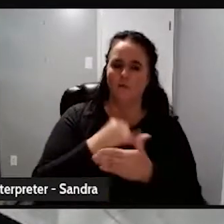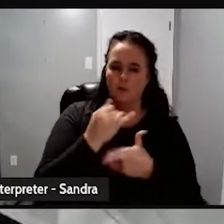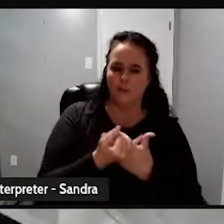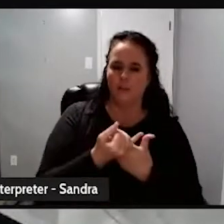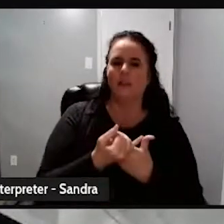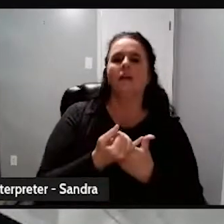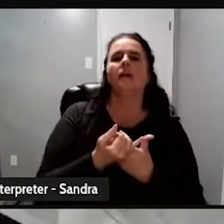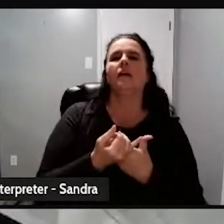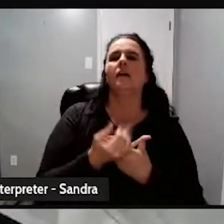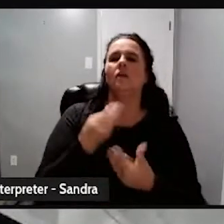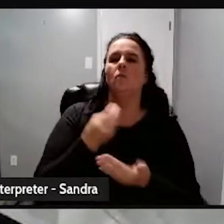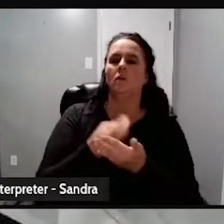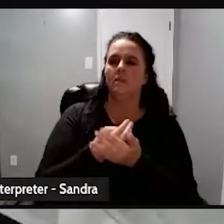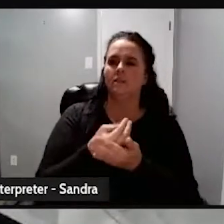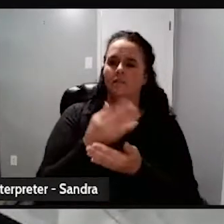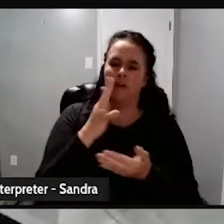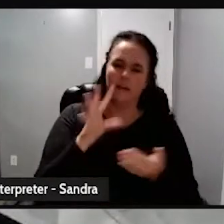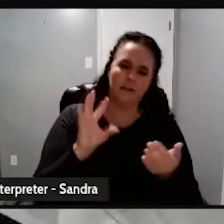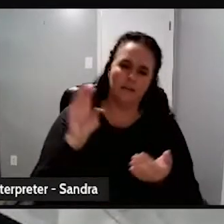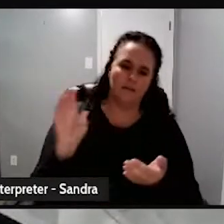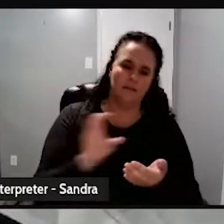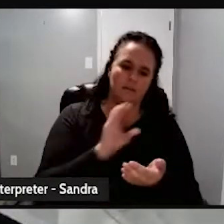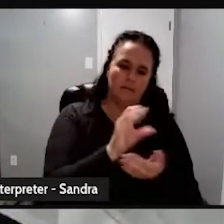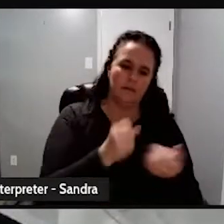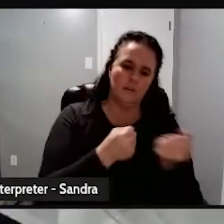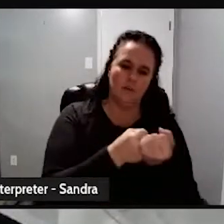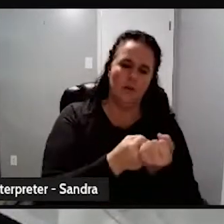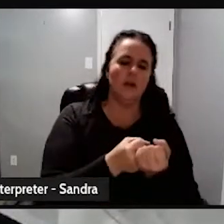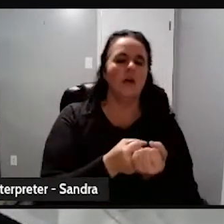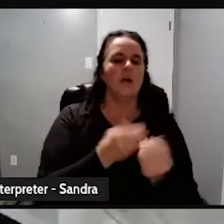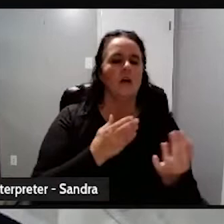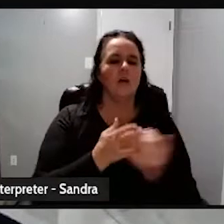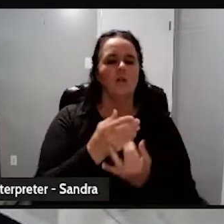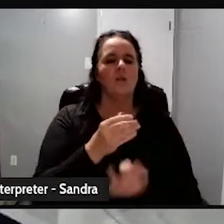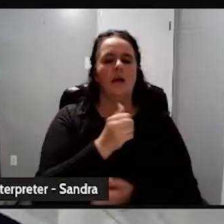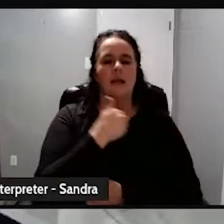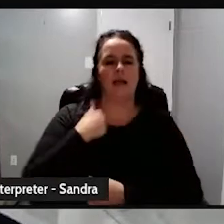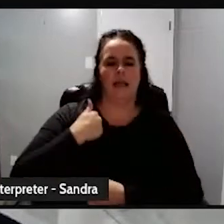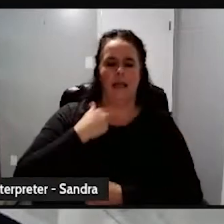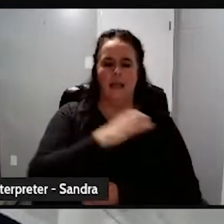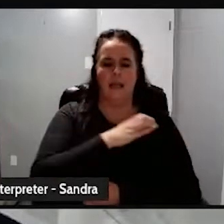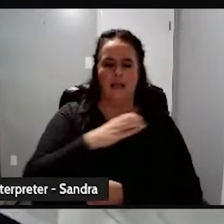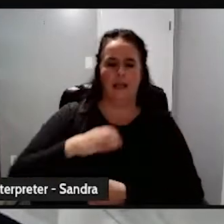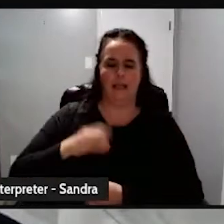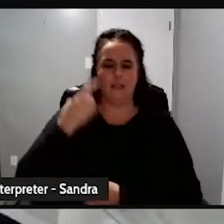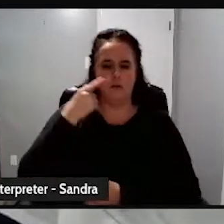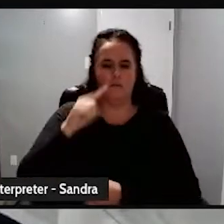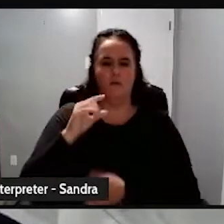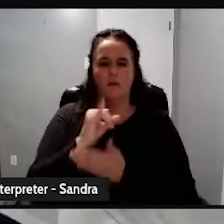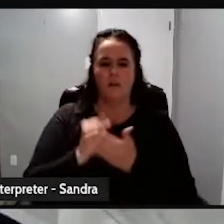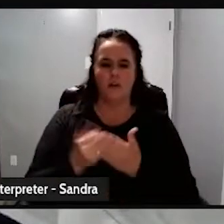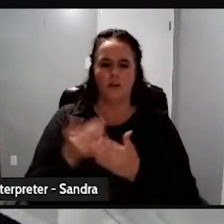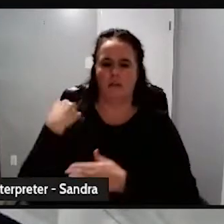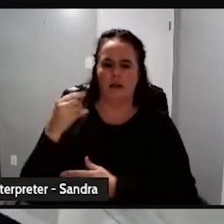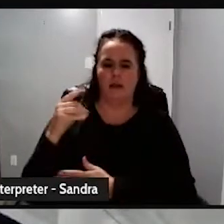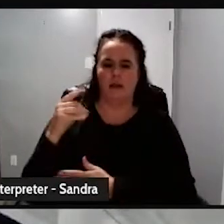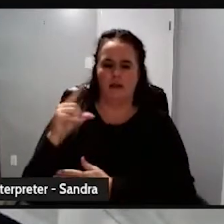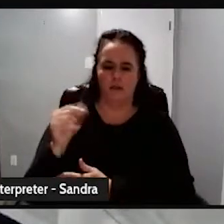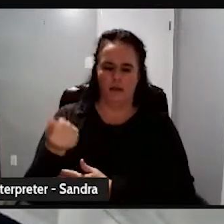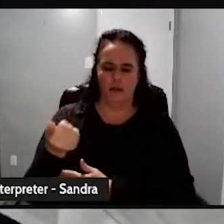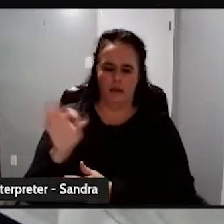by a grant awarded by the Canada Council for the Arts back in 2019. The